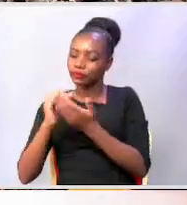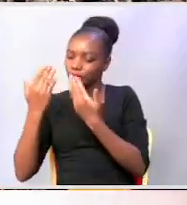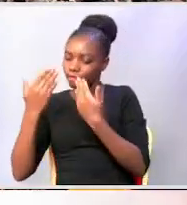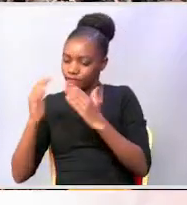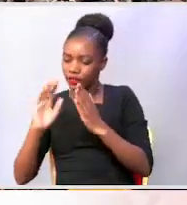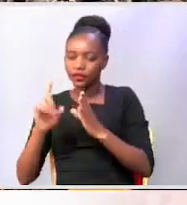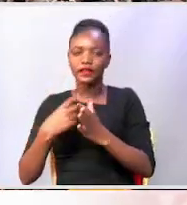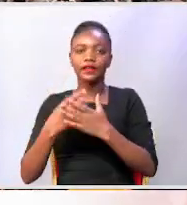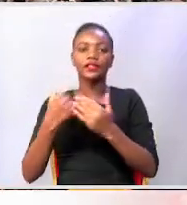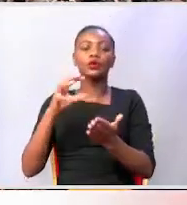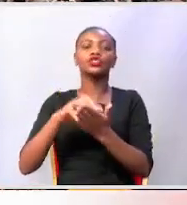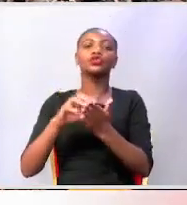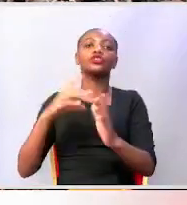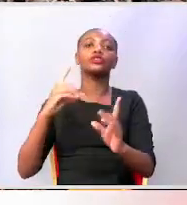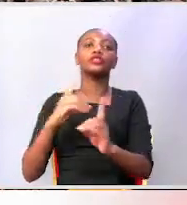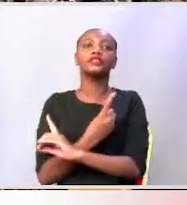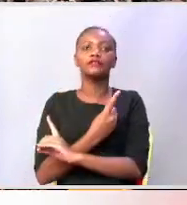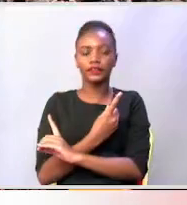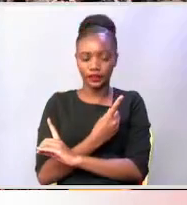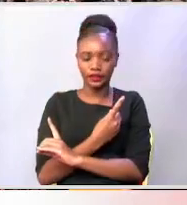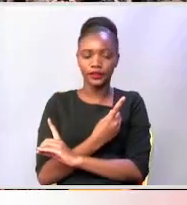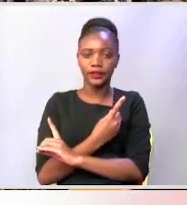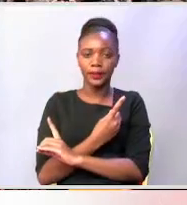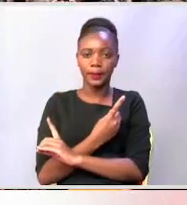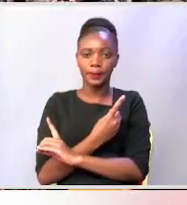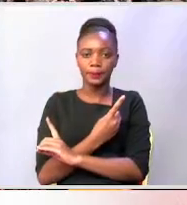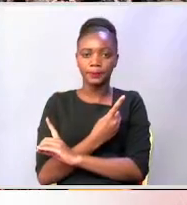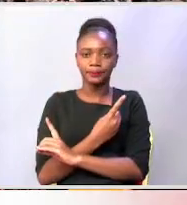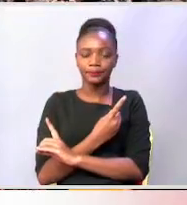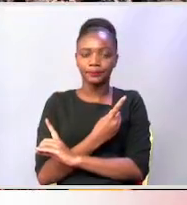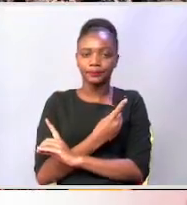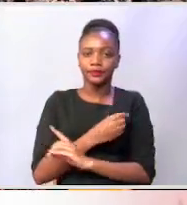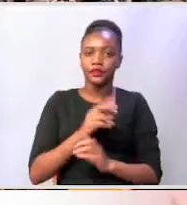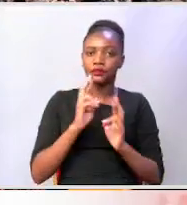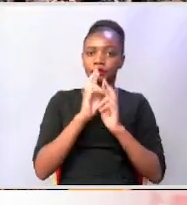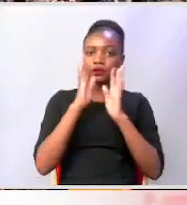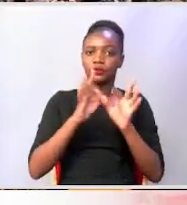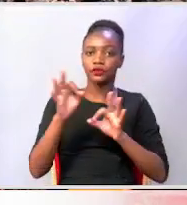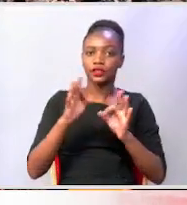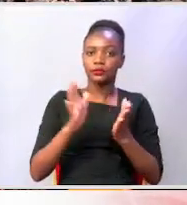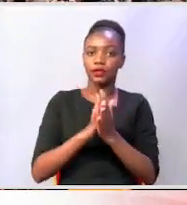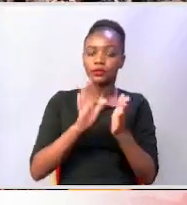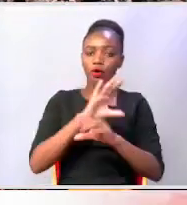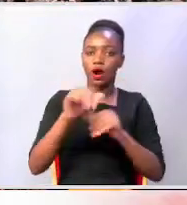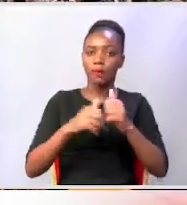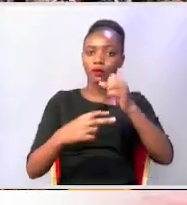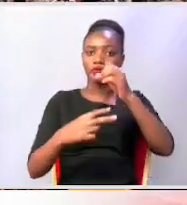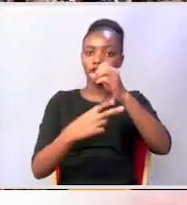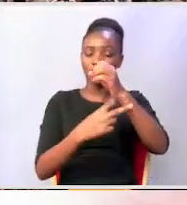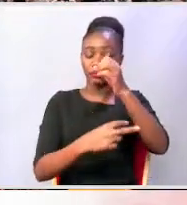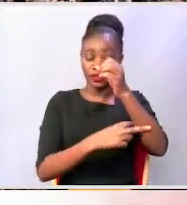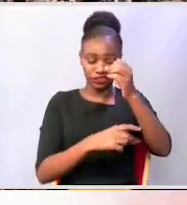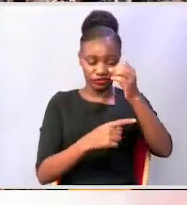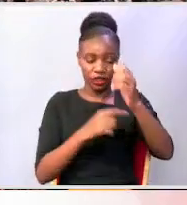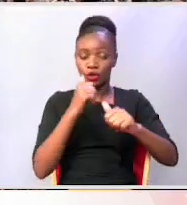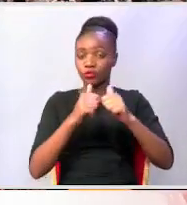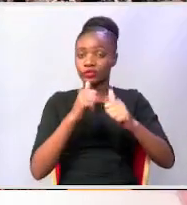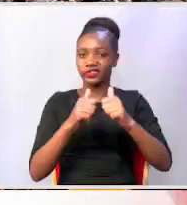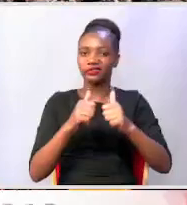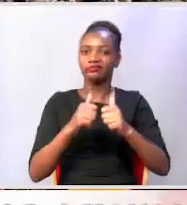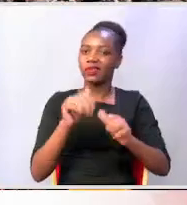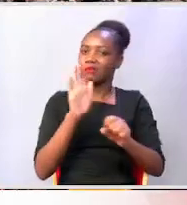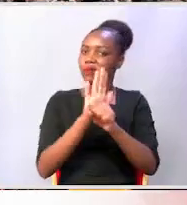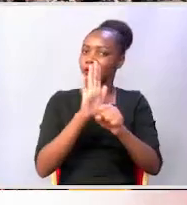a different picture to what was witnessed on Saturday. Sharon Baranga reports on a bridge that has claimed more than the lives